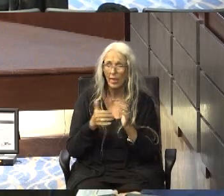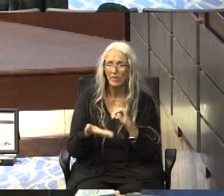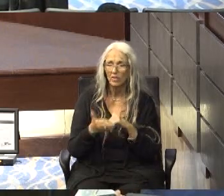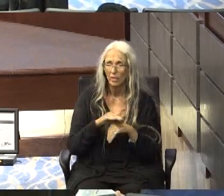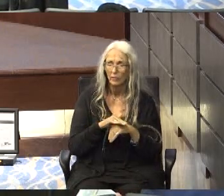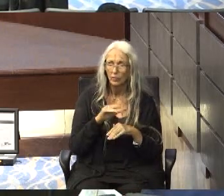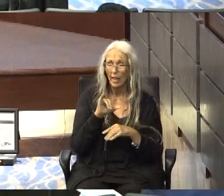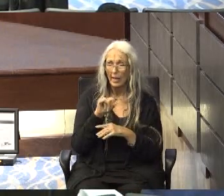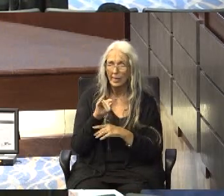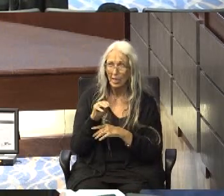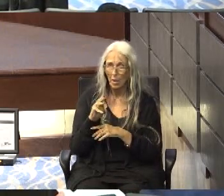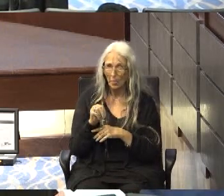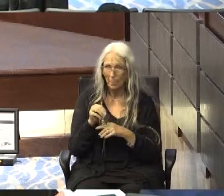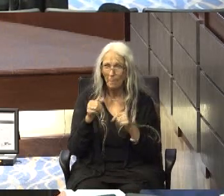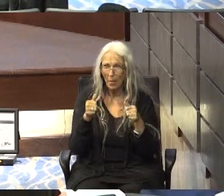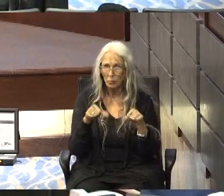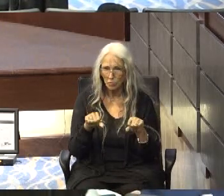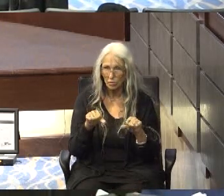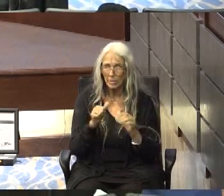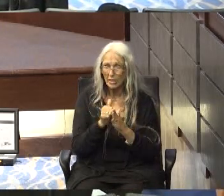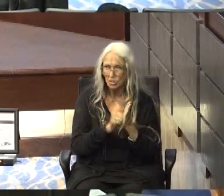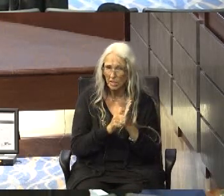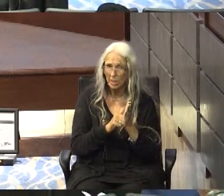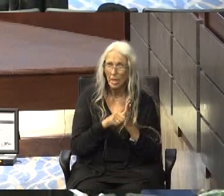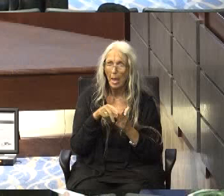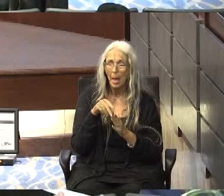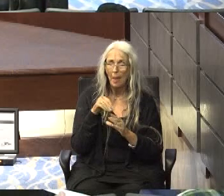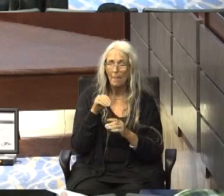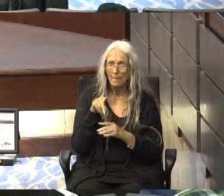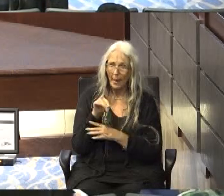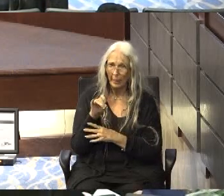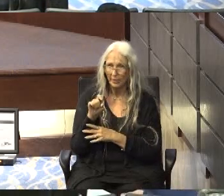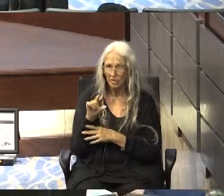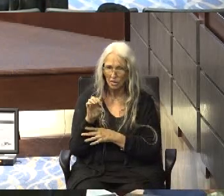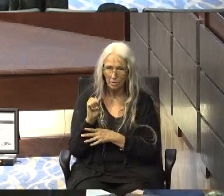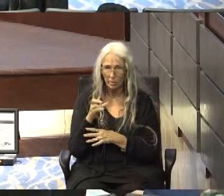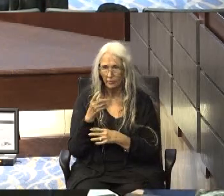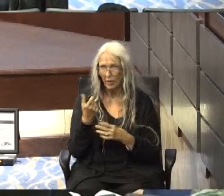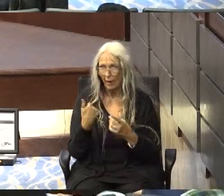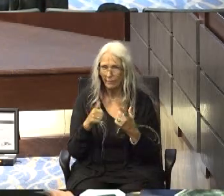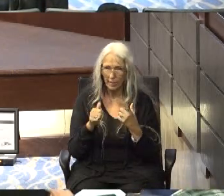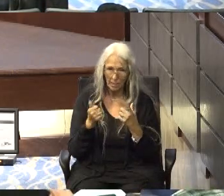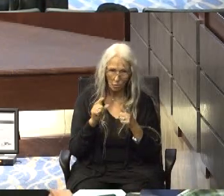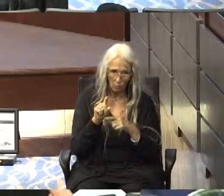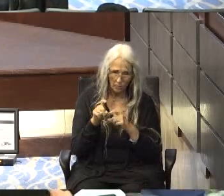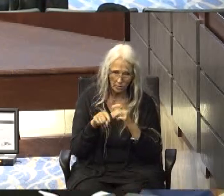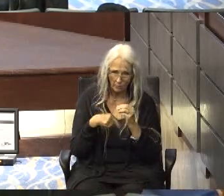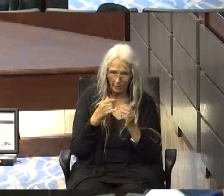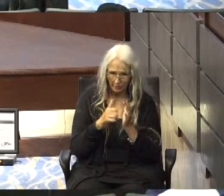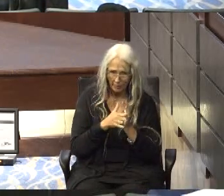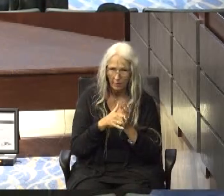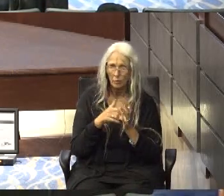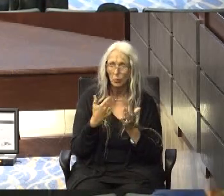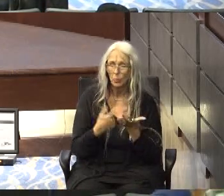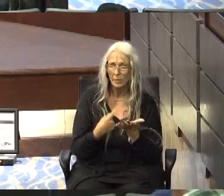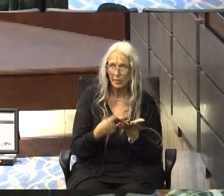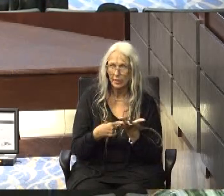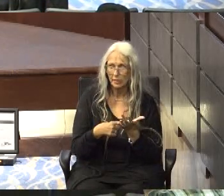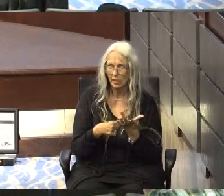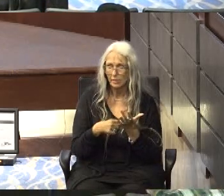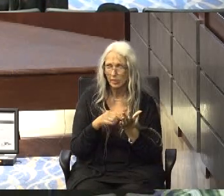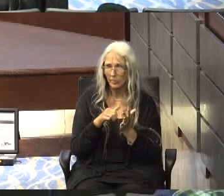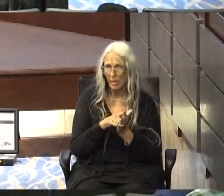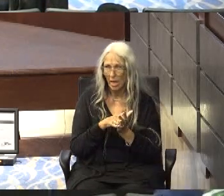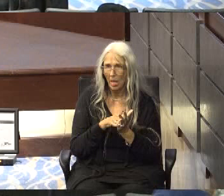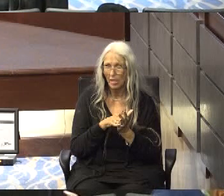cover items that were already posted in our agenda packet. So if council has any questions about those matters, we can discuss them